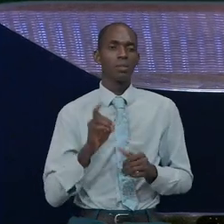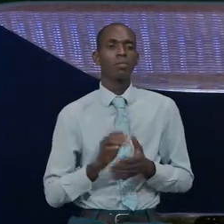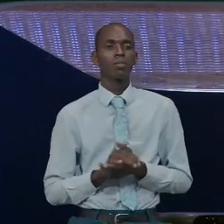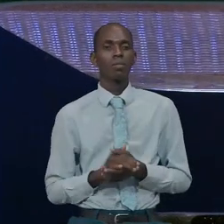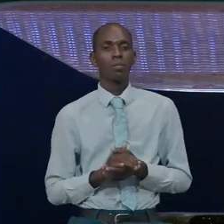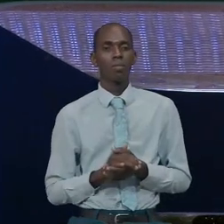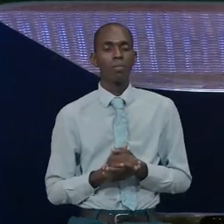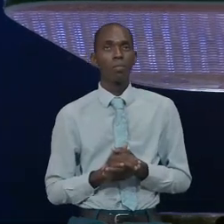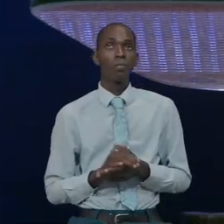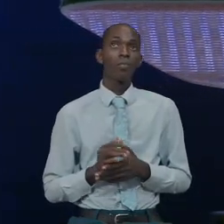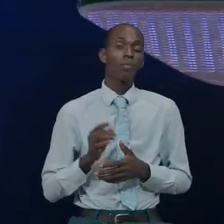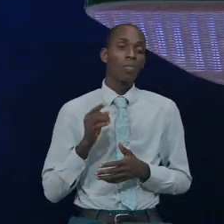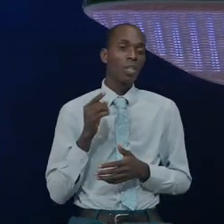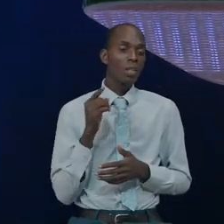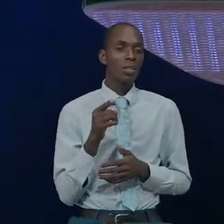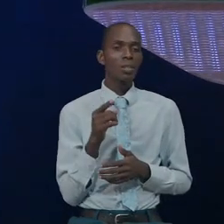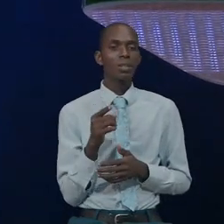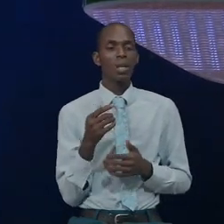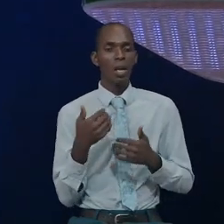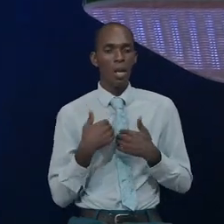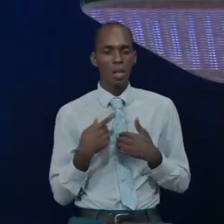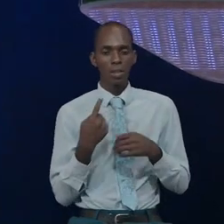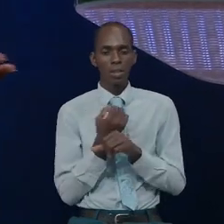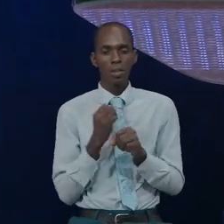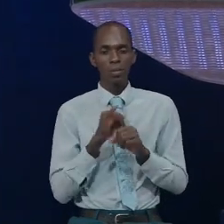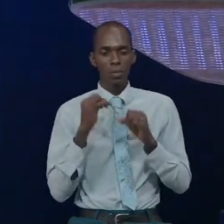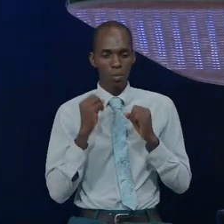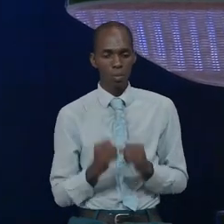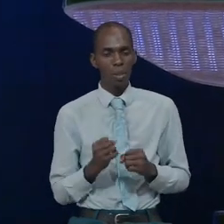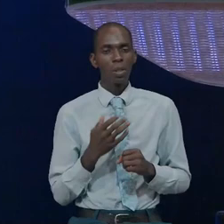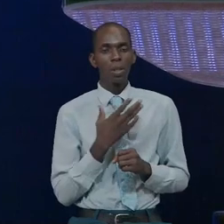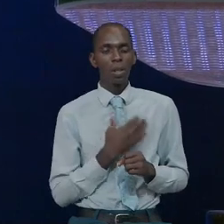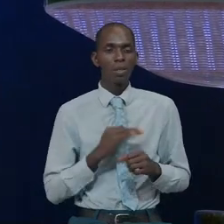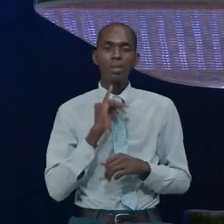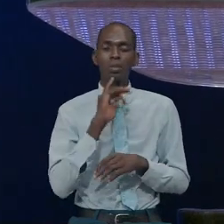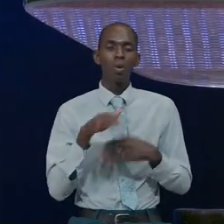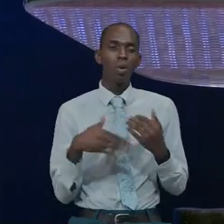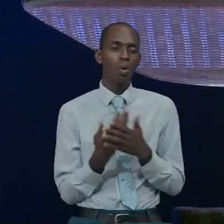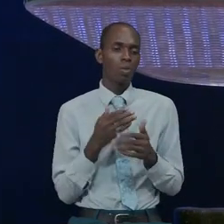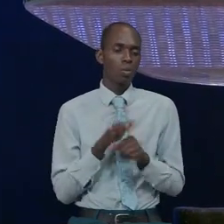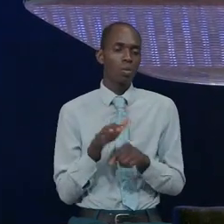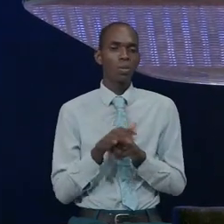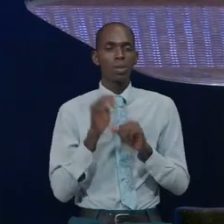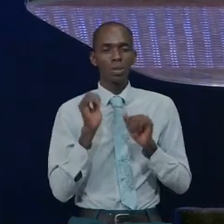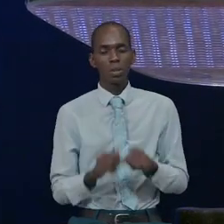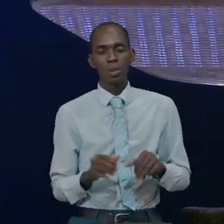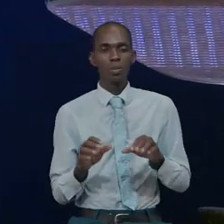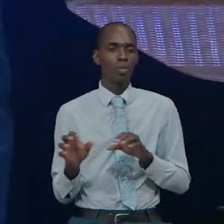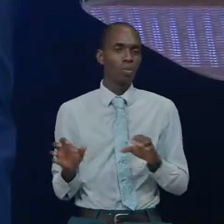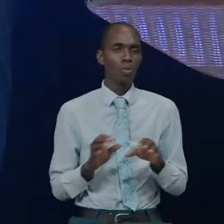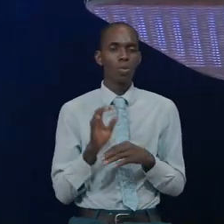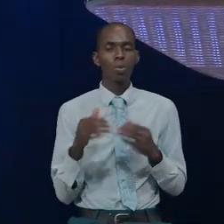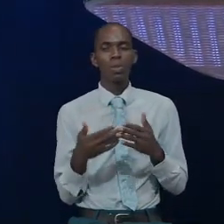saved. He has the saving power, and he's all sufficient, and he can keep us saved. He can keep